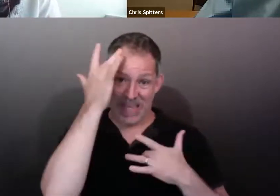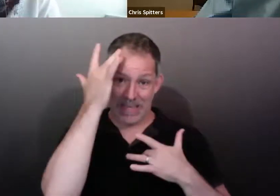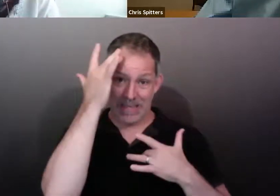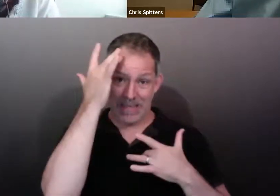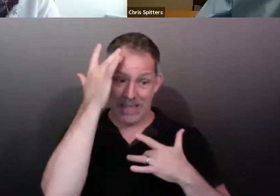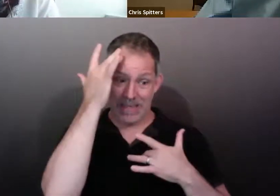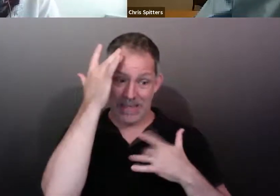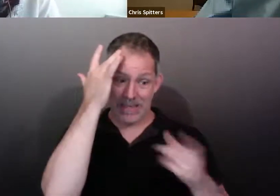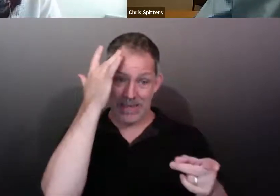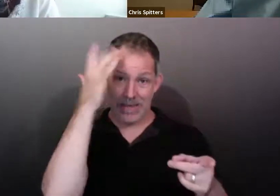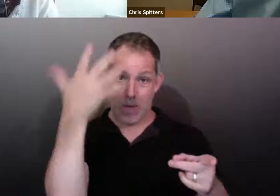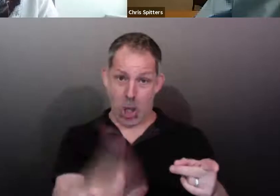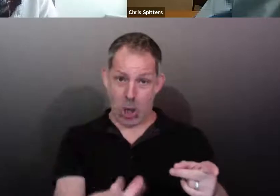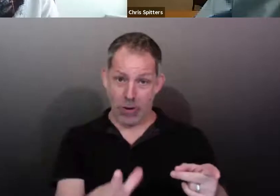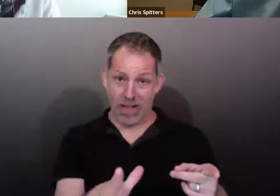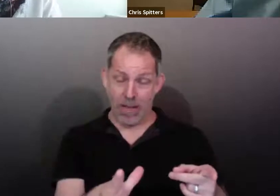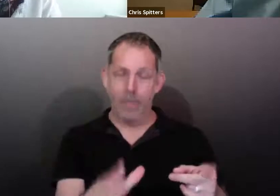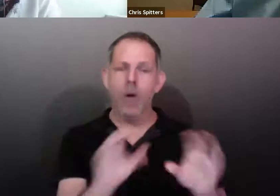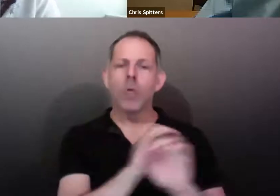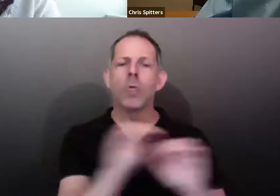a huge blessing.